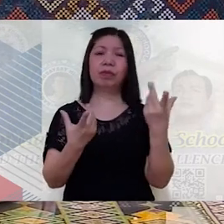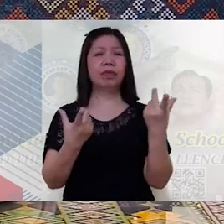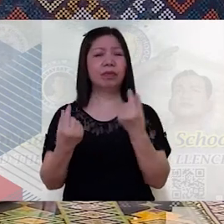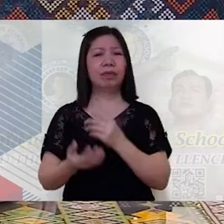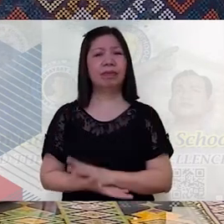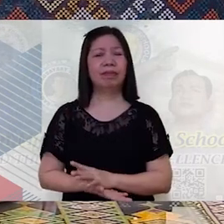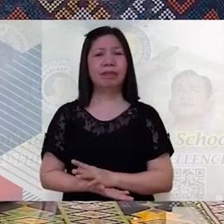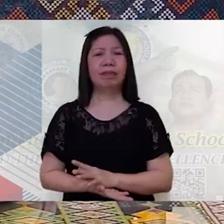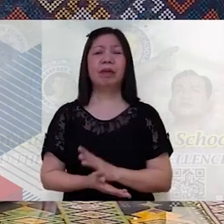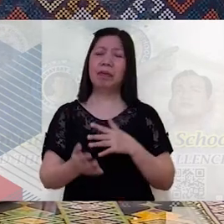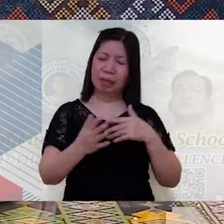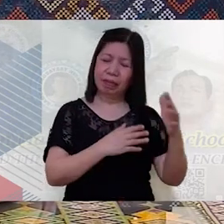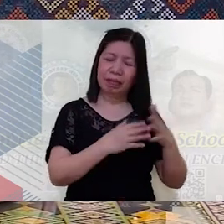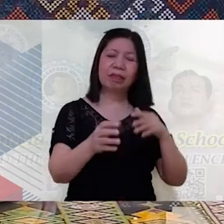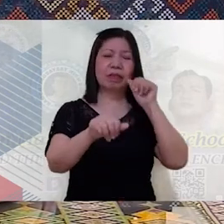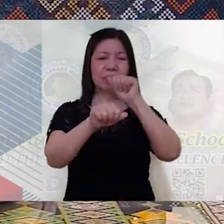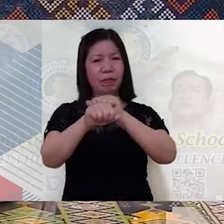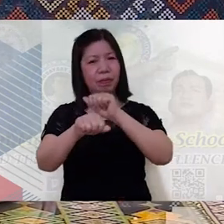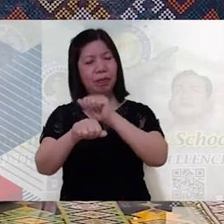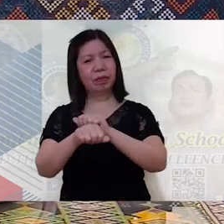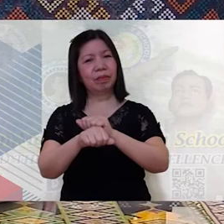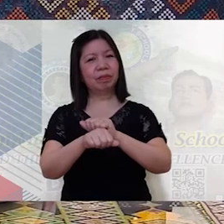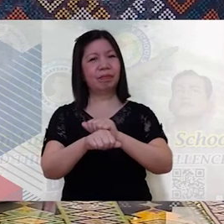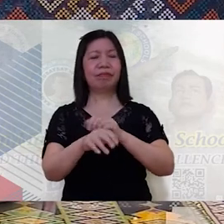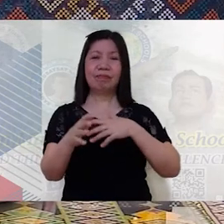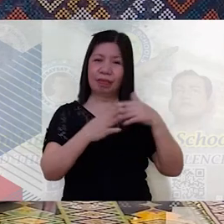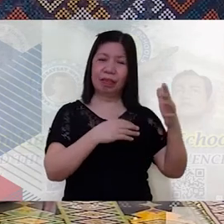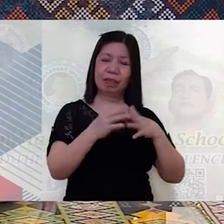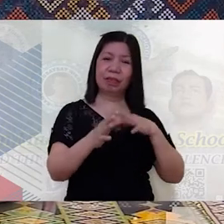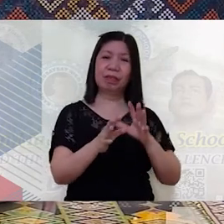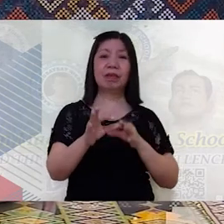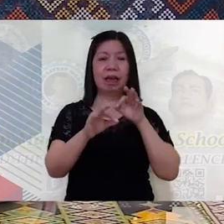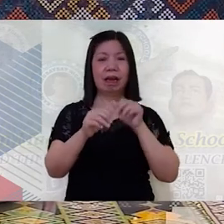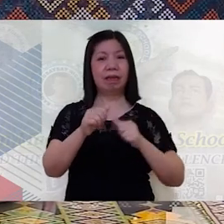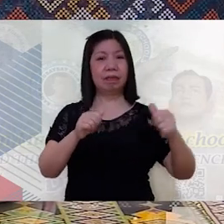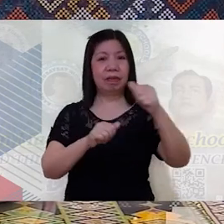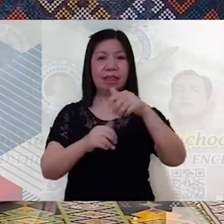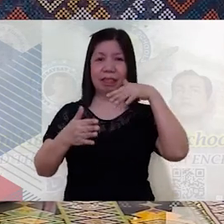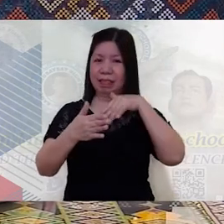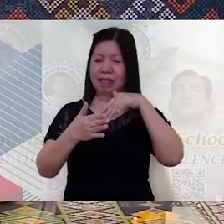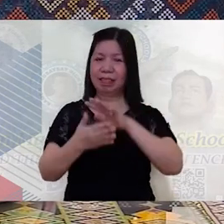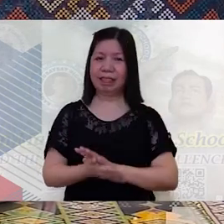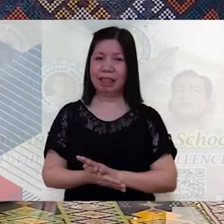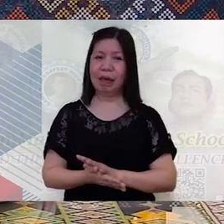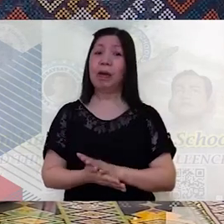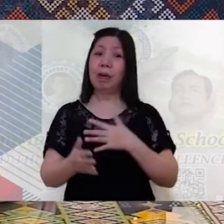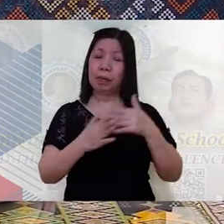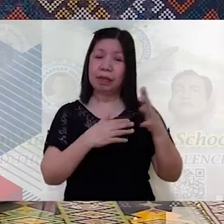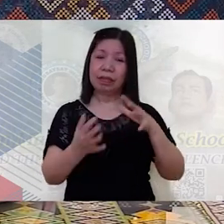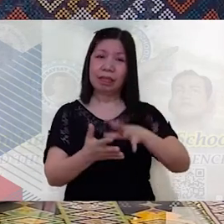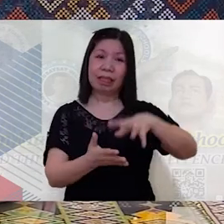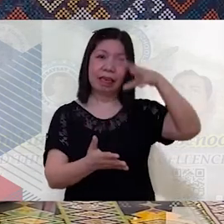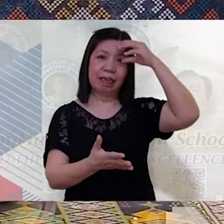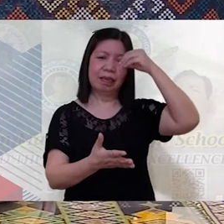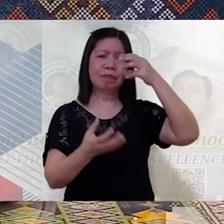do, whether at work, whether at advanced studies, whether at learning